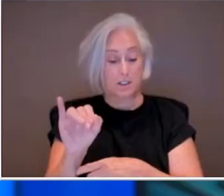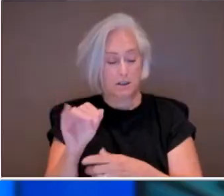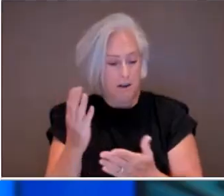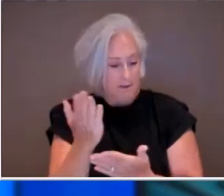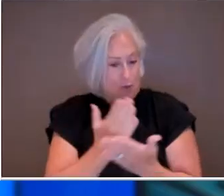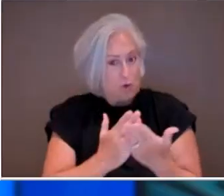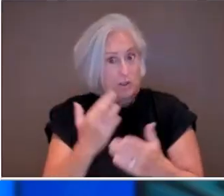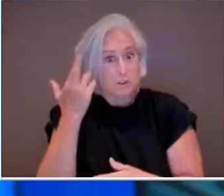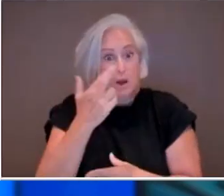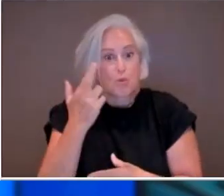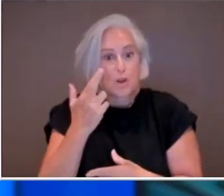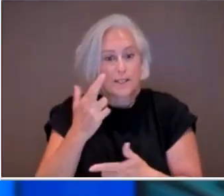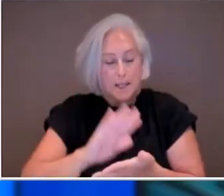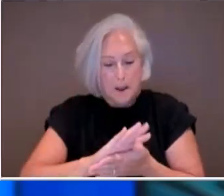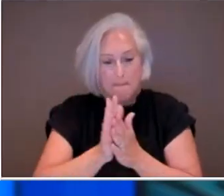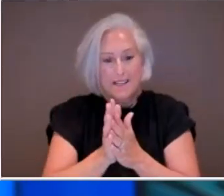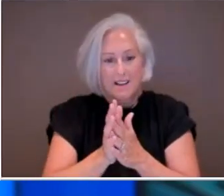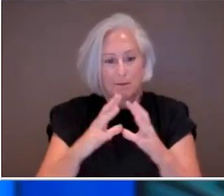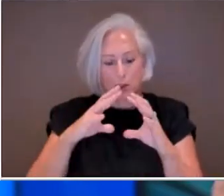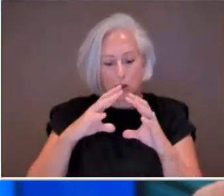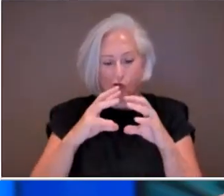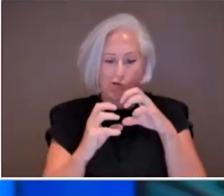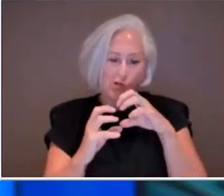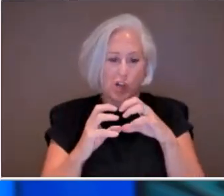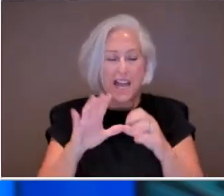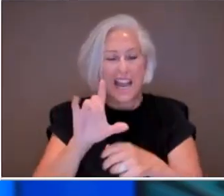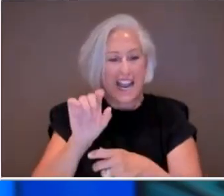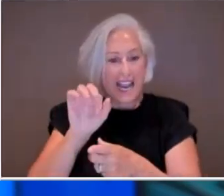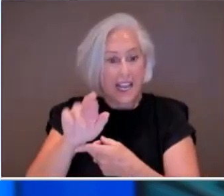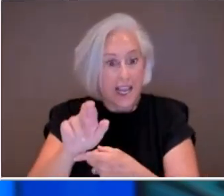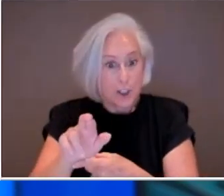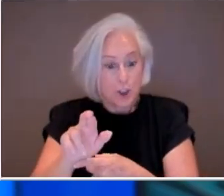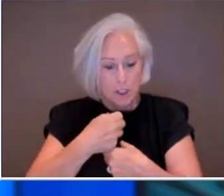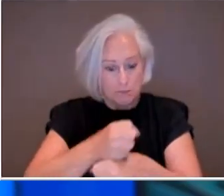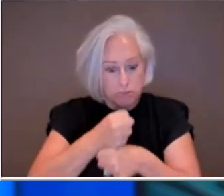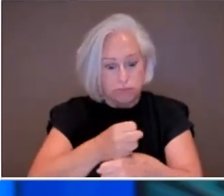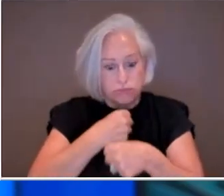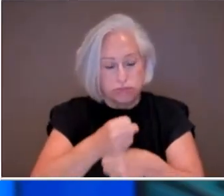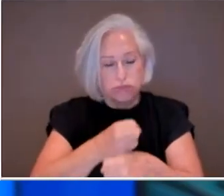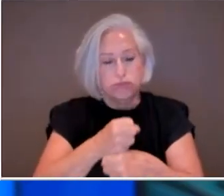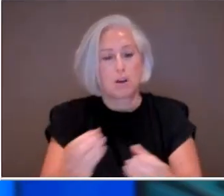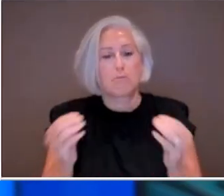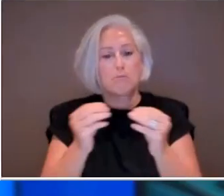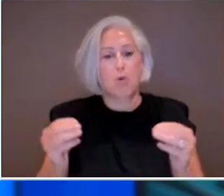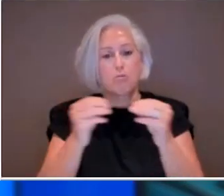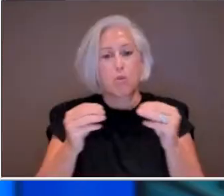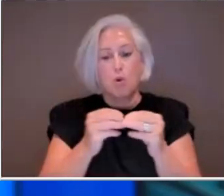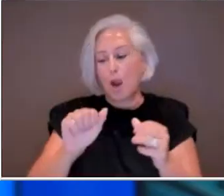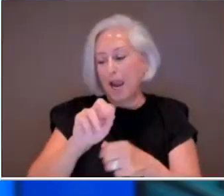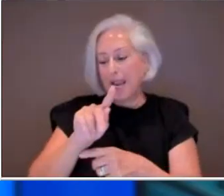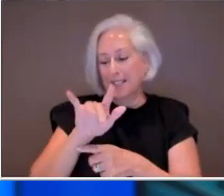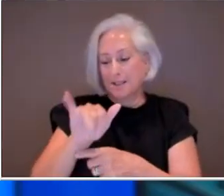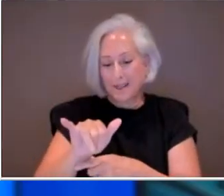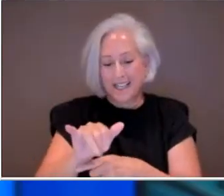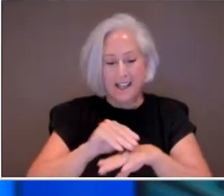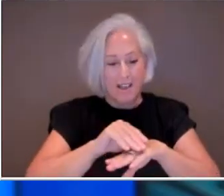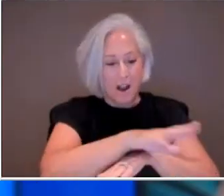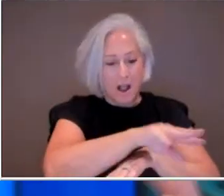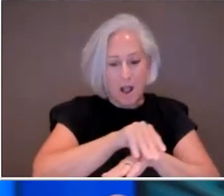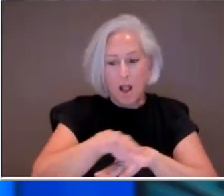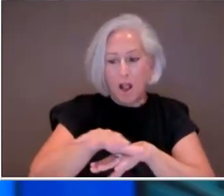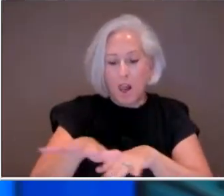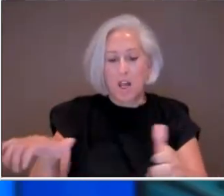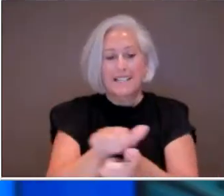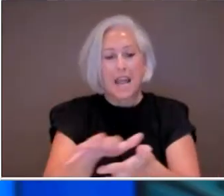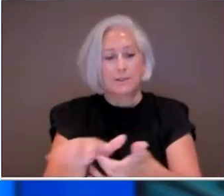cancerous, and they start producing more of these antibodies that are becoming more ineffective, and it causes damages. The damages can,